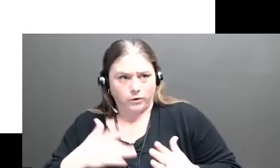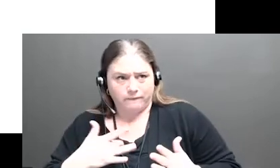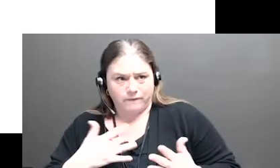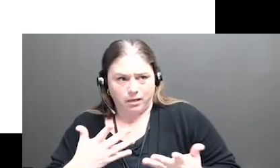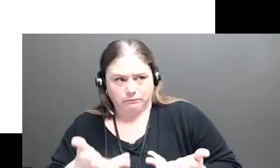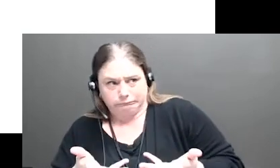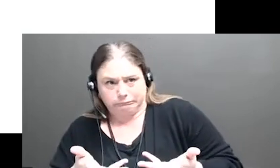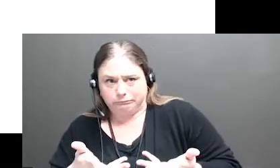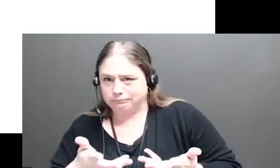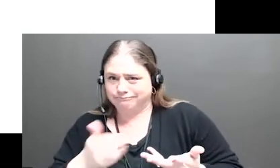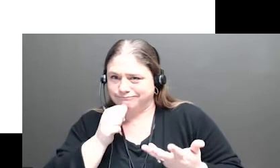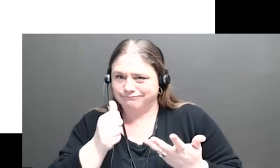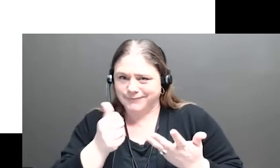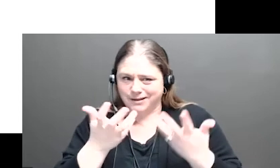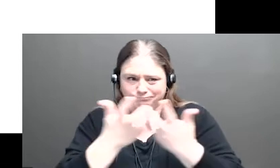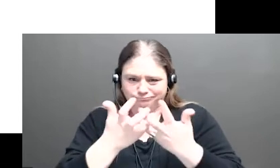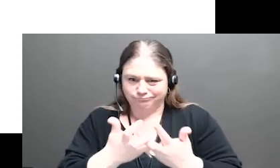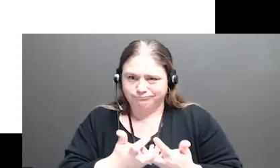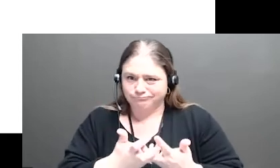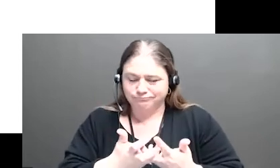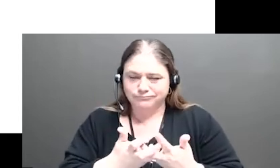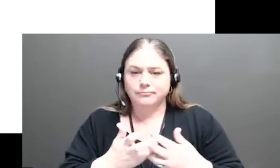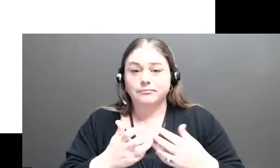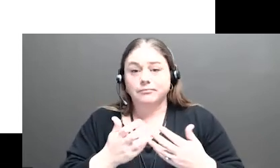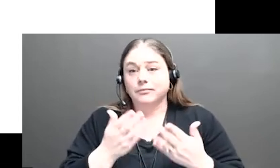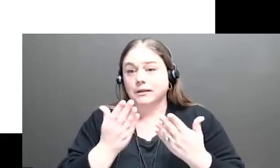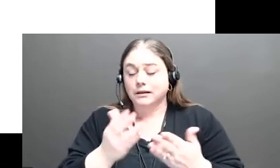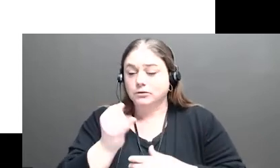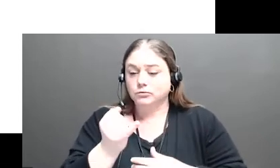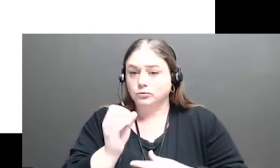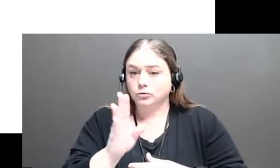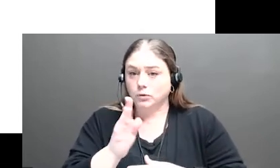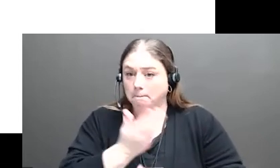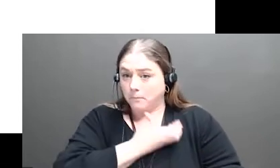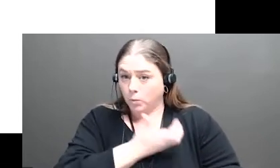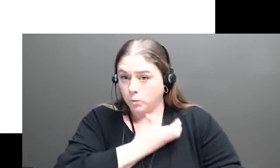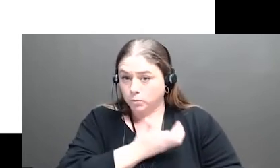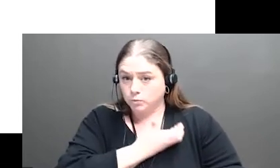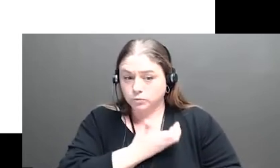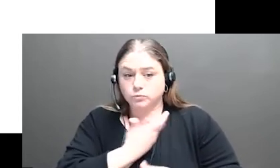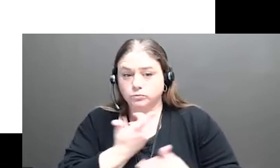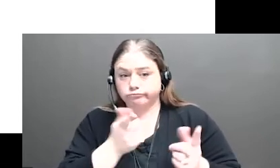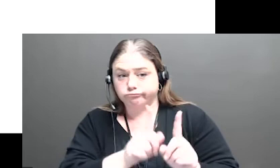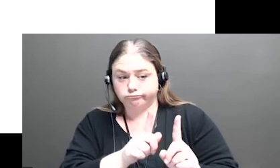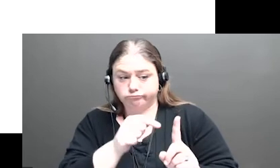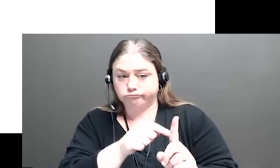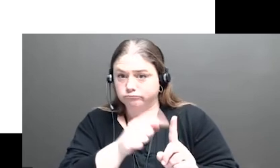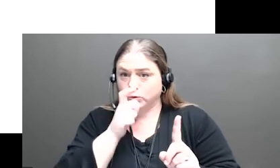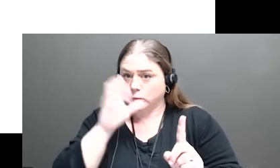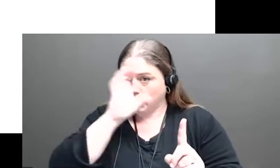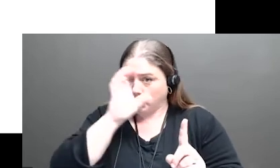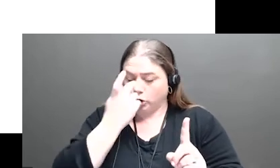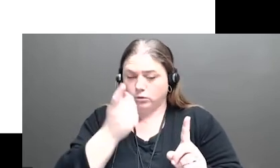can highlight that a job coach or someone who will be working directly with the job seeker for a short-term basis on the jobs for them